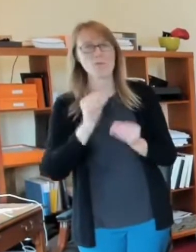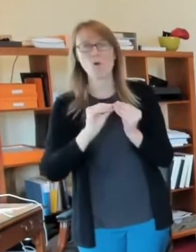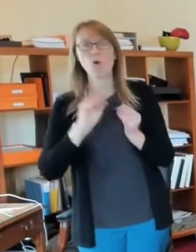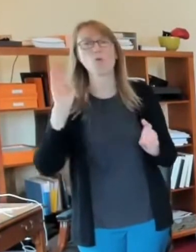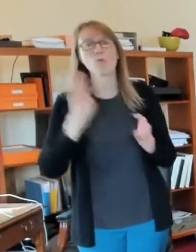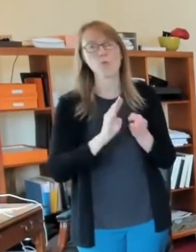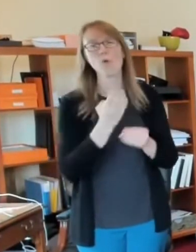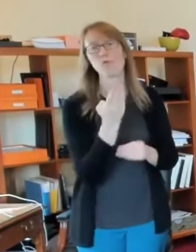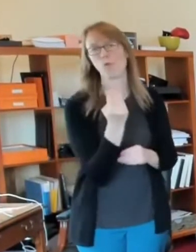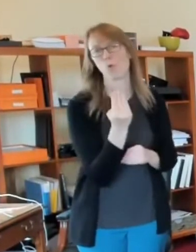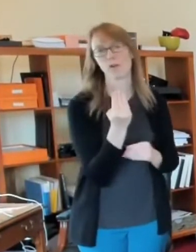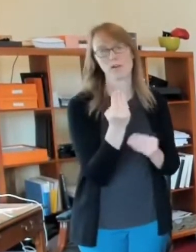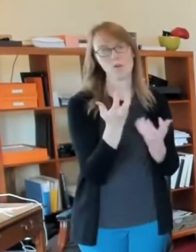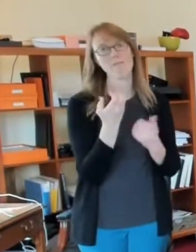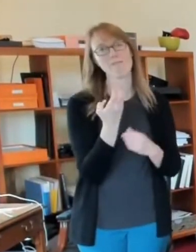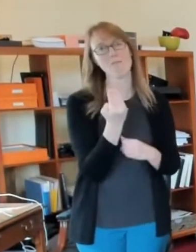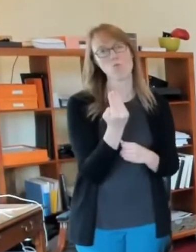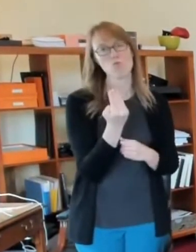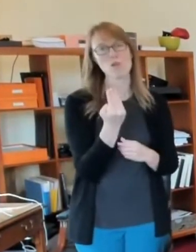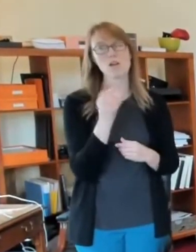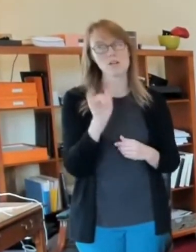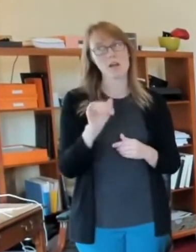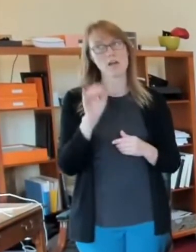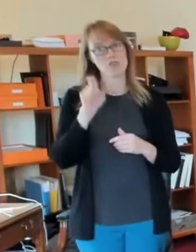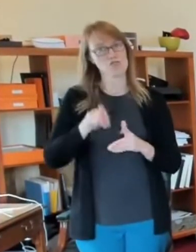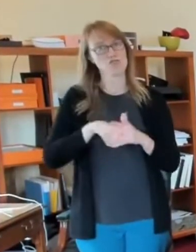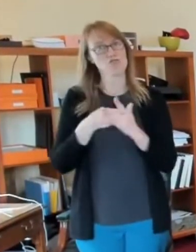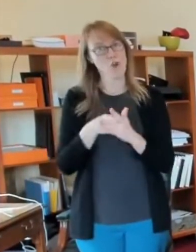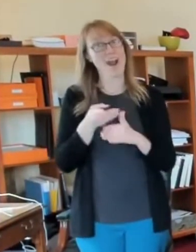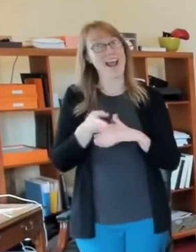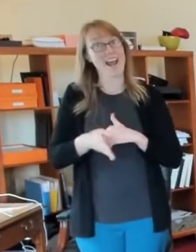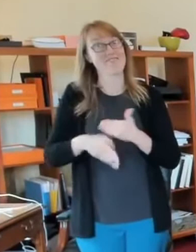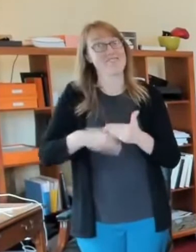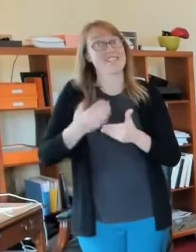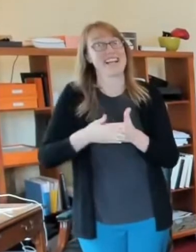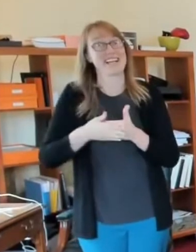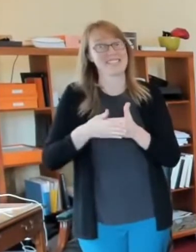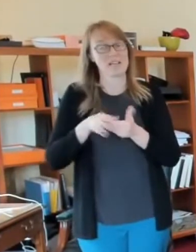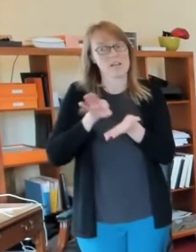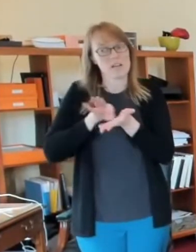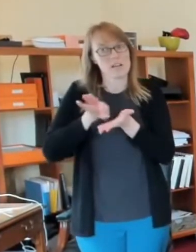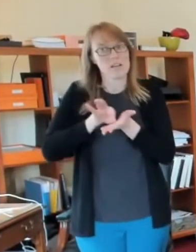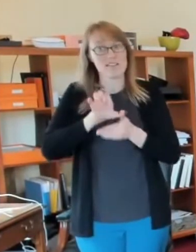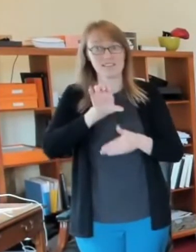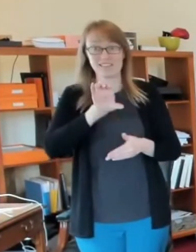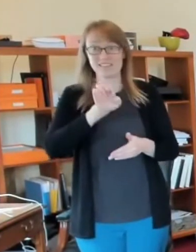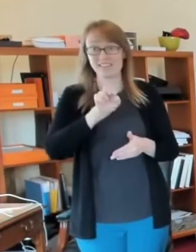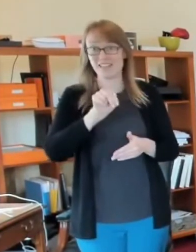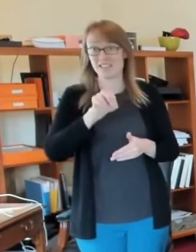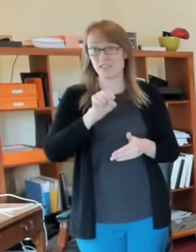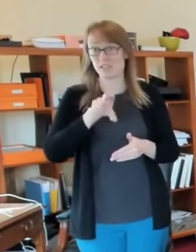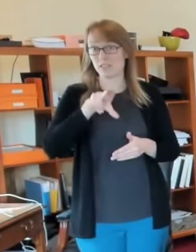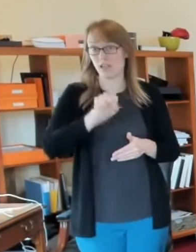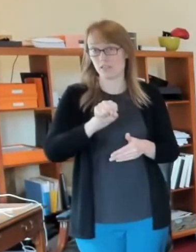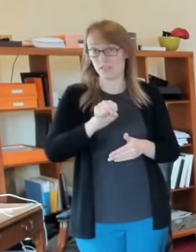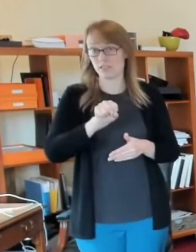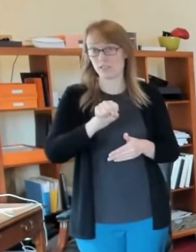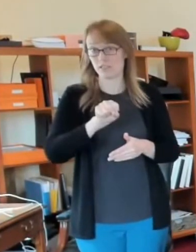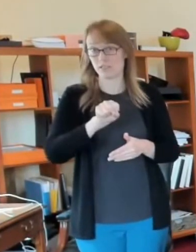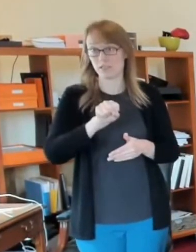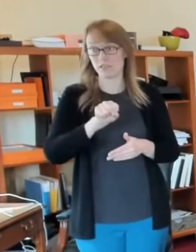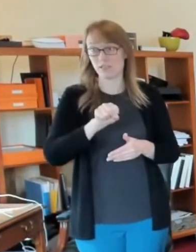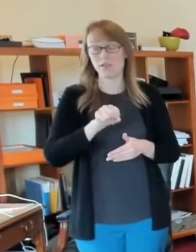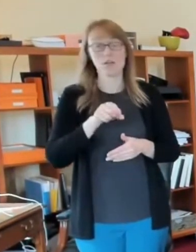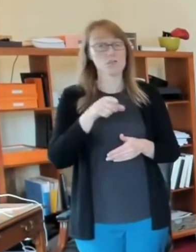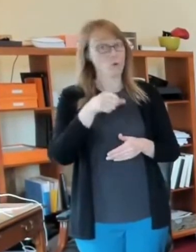go into effect after the next census, which would be next year after. And so you're right.